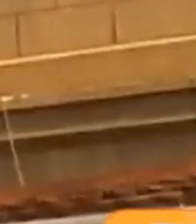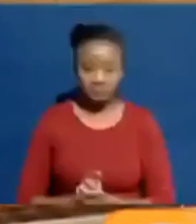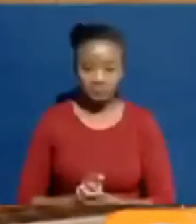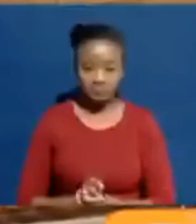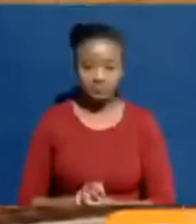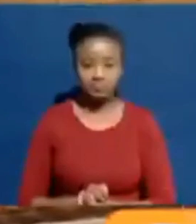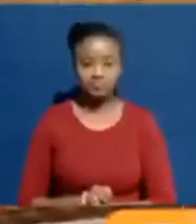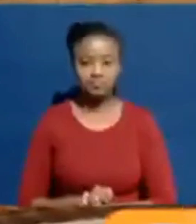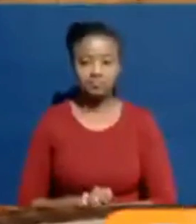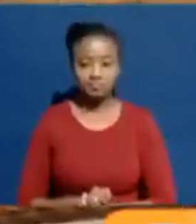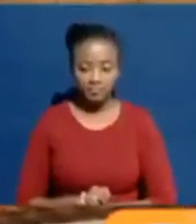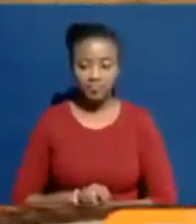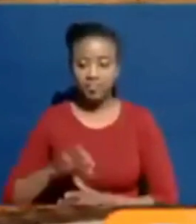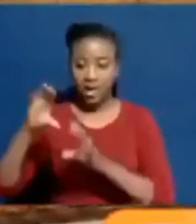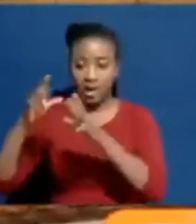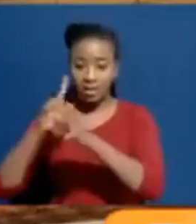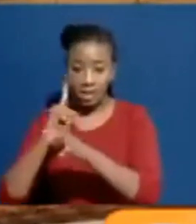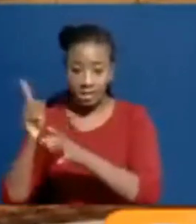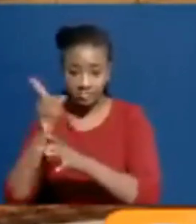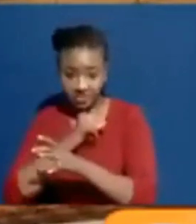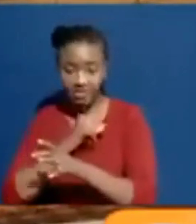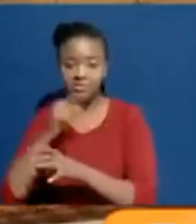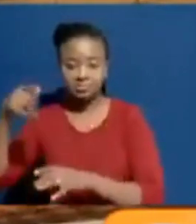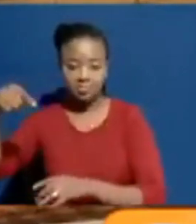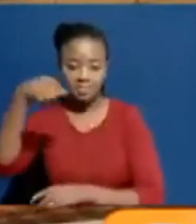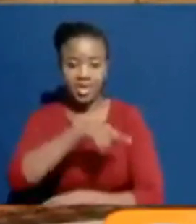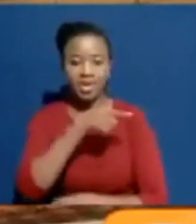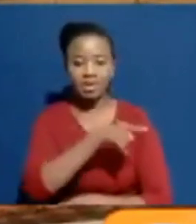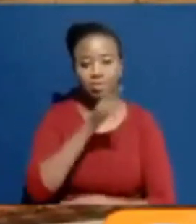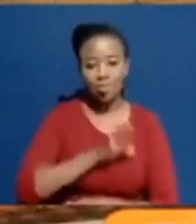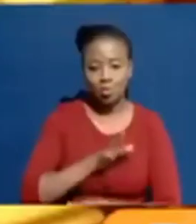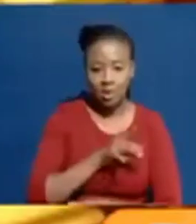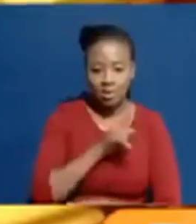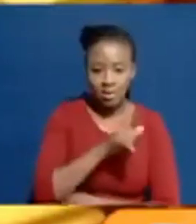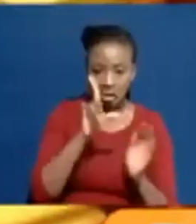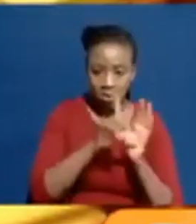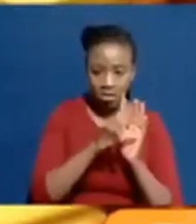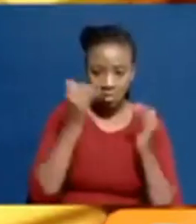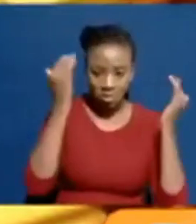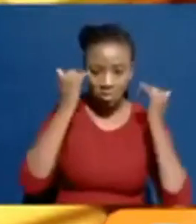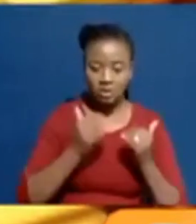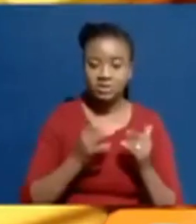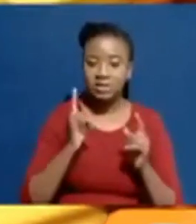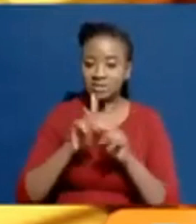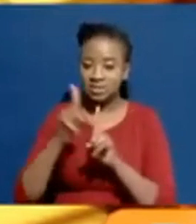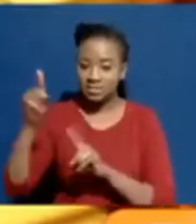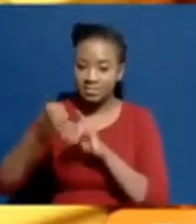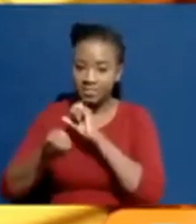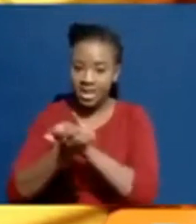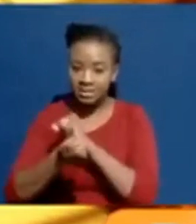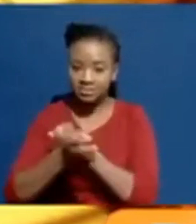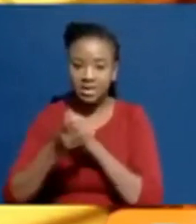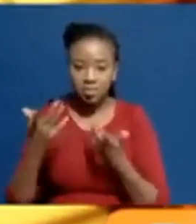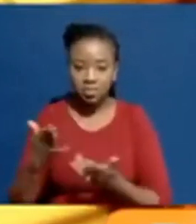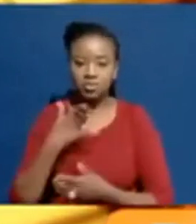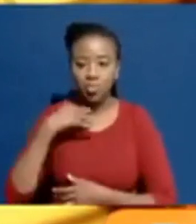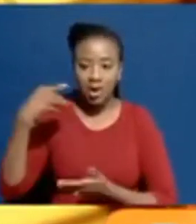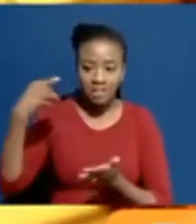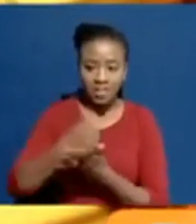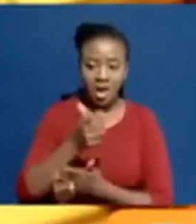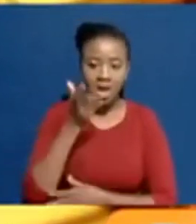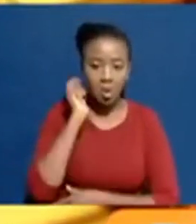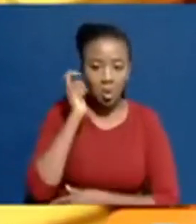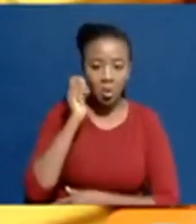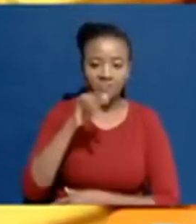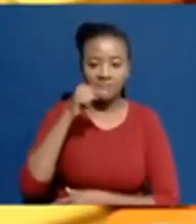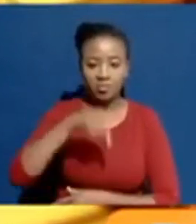by Bratton Gold Trading Limited. The Dubai-based gold trading company explains it was interested in buying gold from